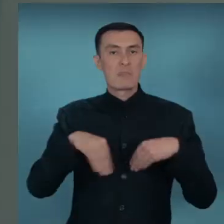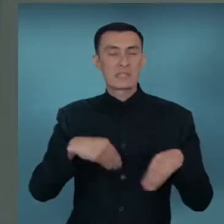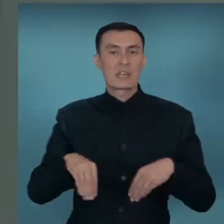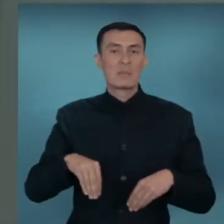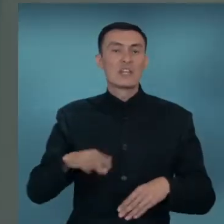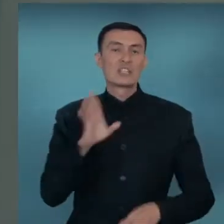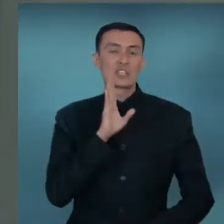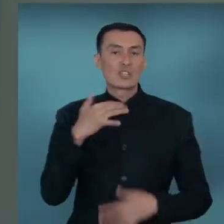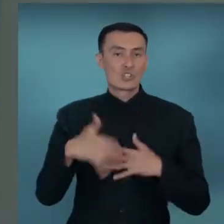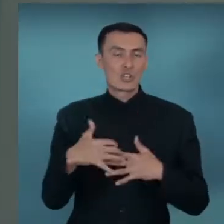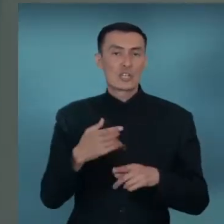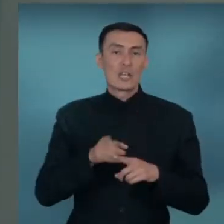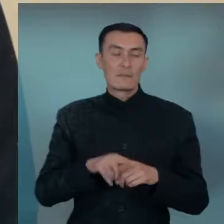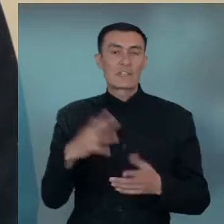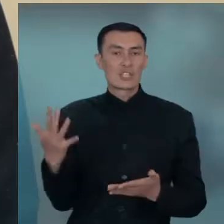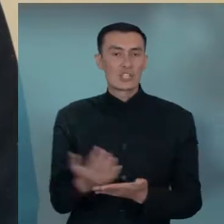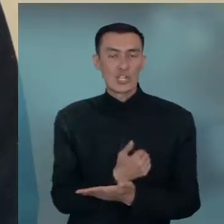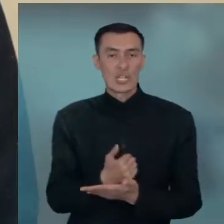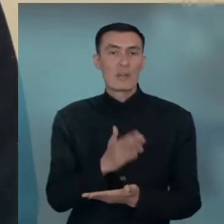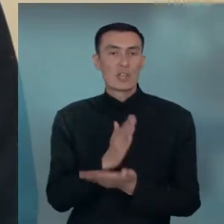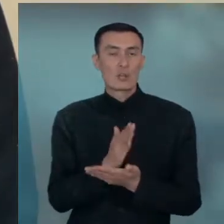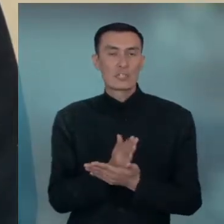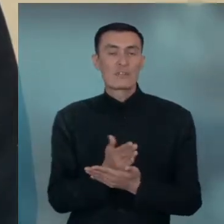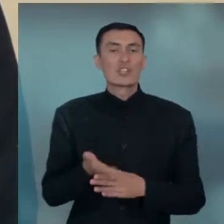huge efforts behind this achievement.